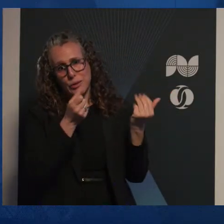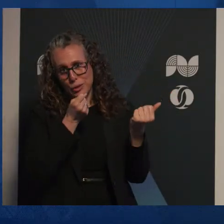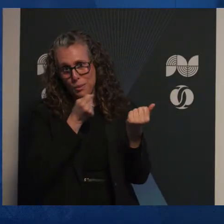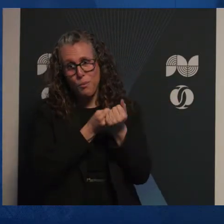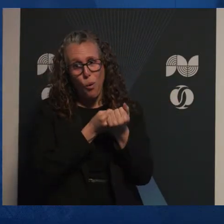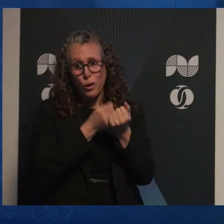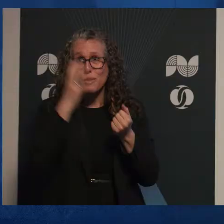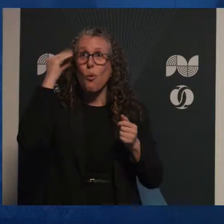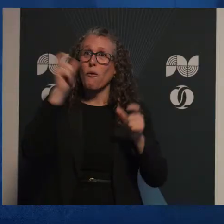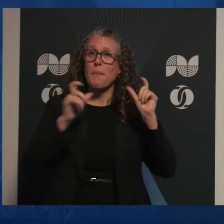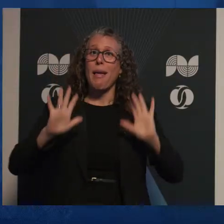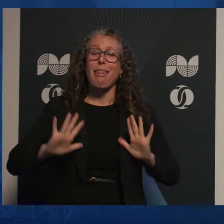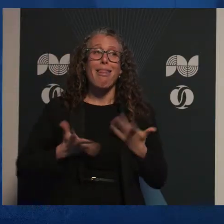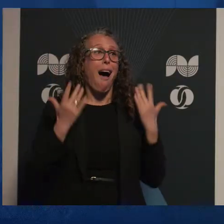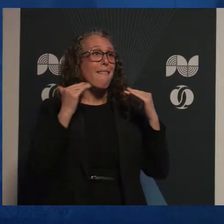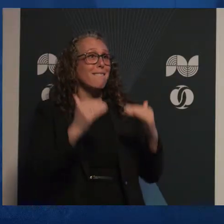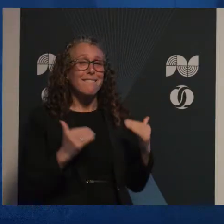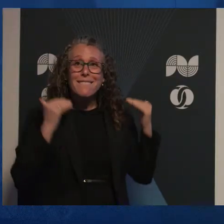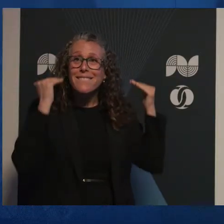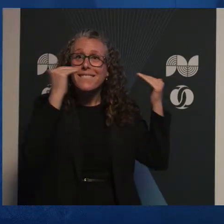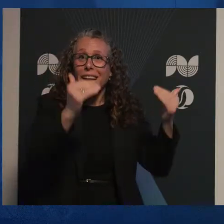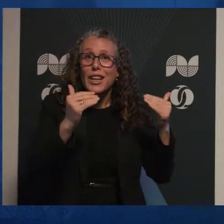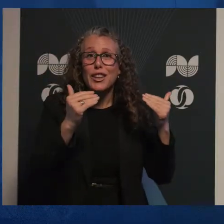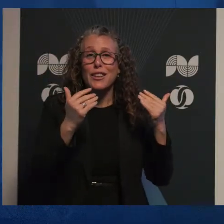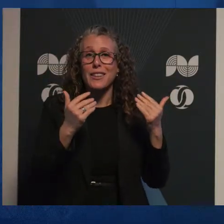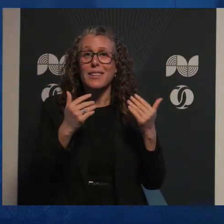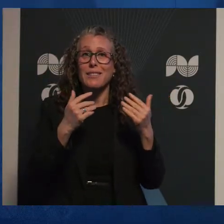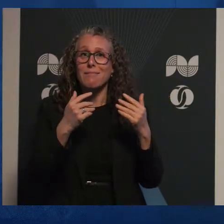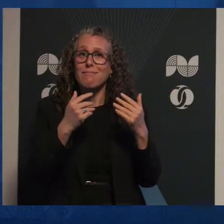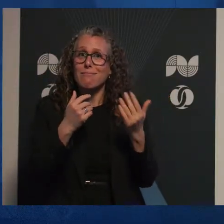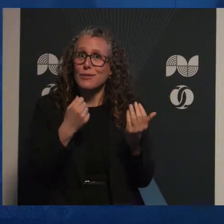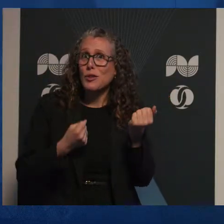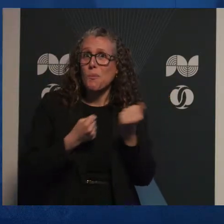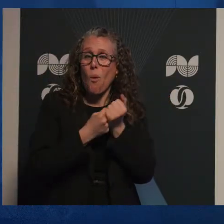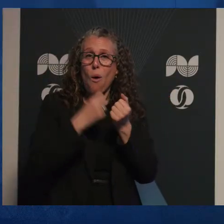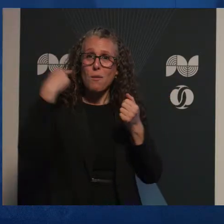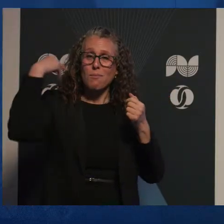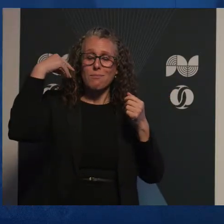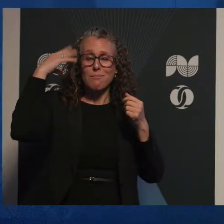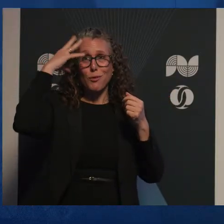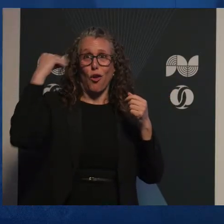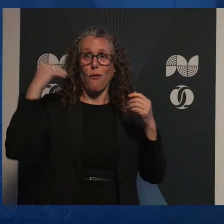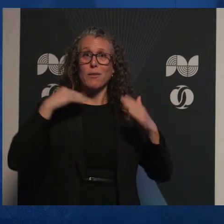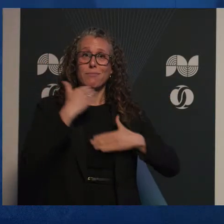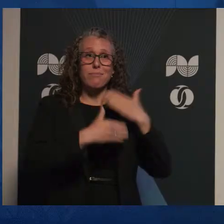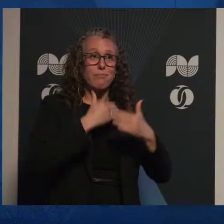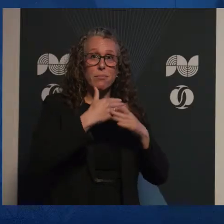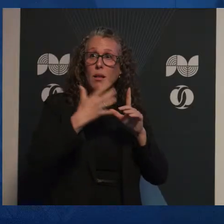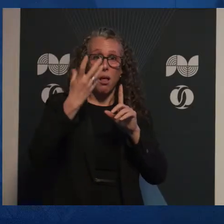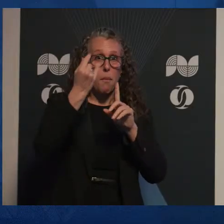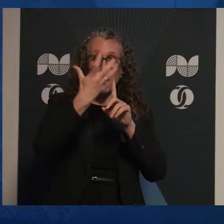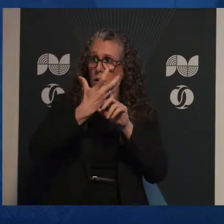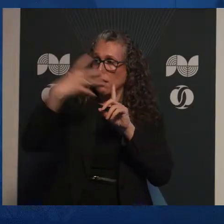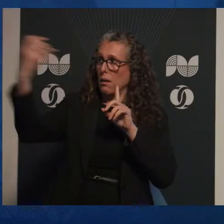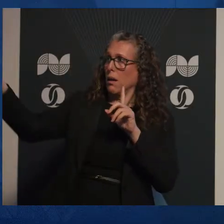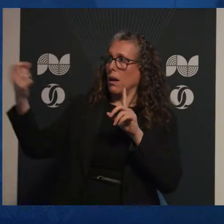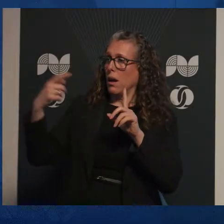of Moldovans better and to help our country progress. And of course, it hit the country. It left a